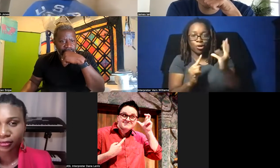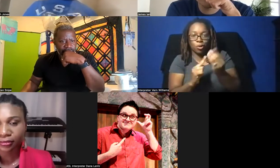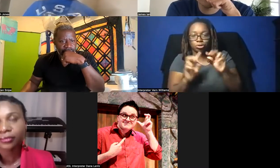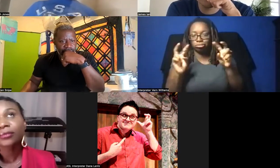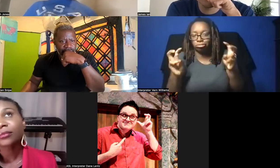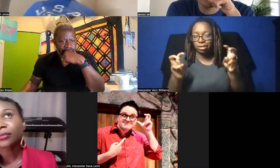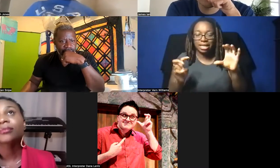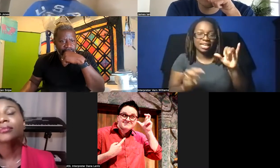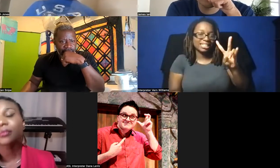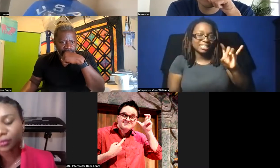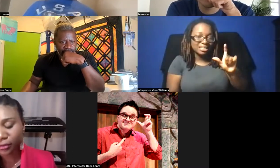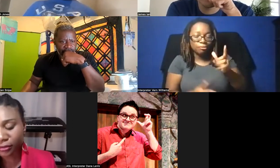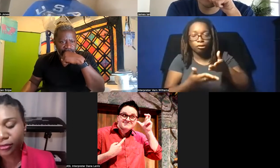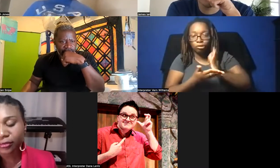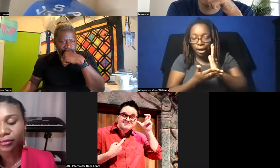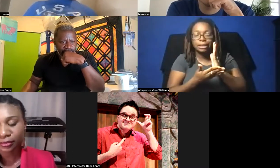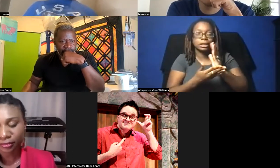rights movement is counterculture.